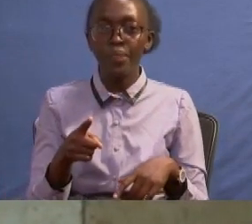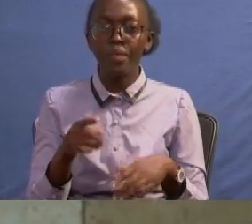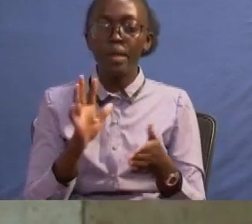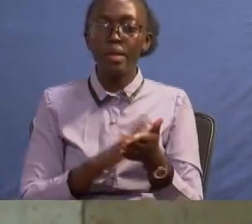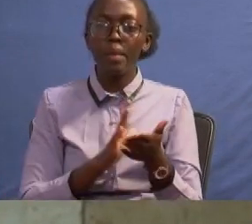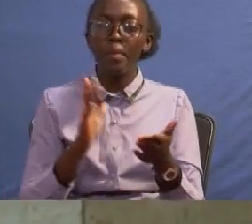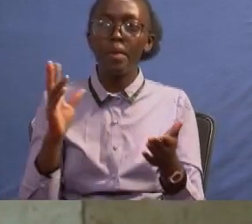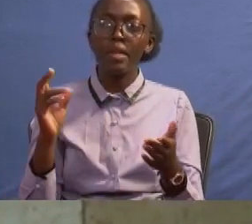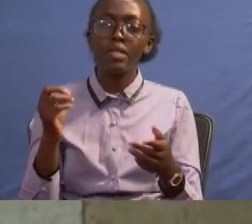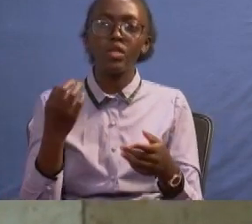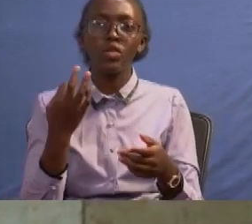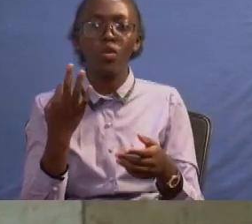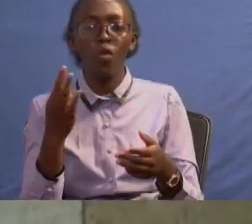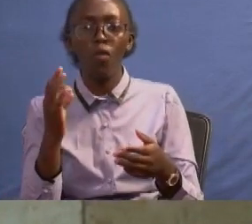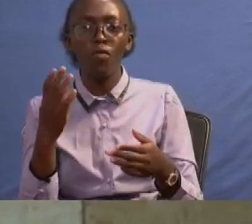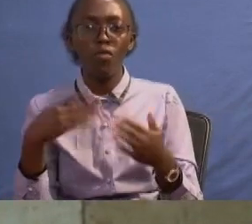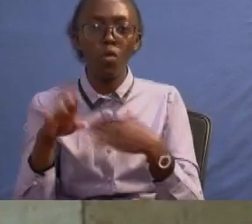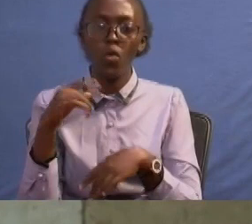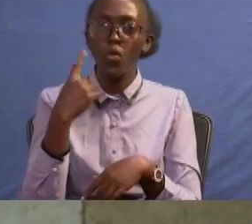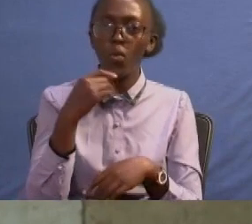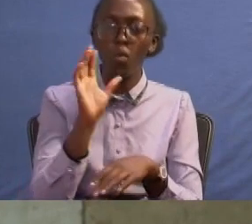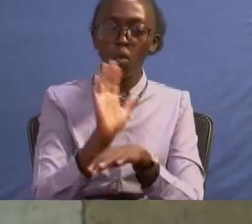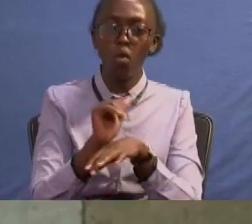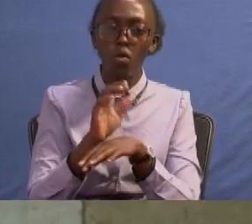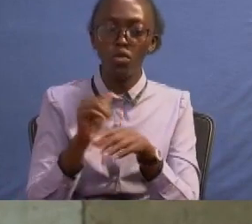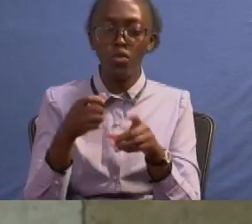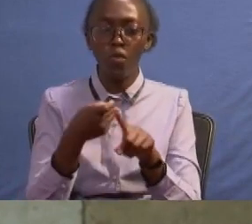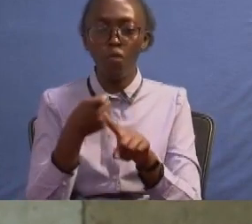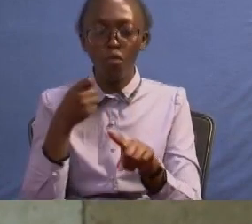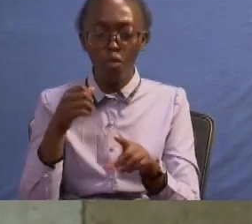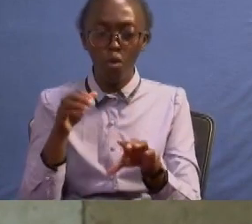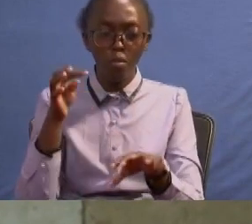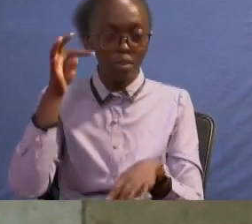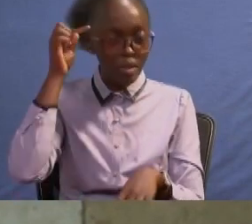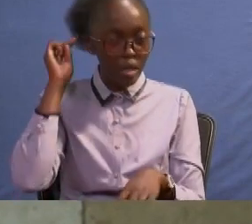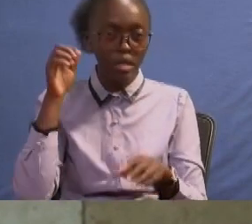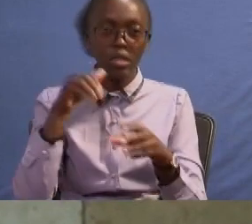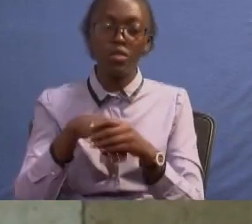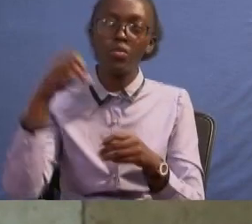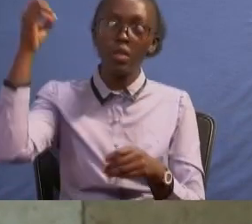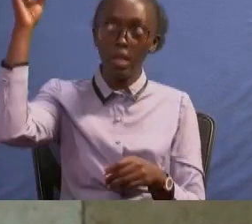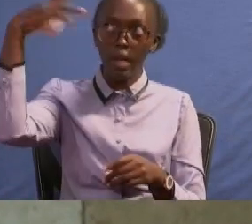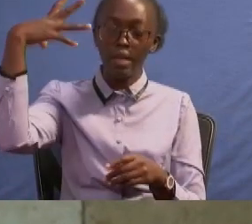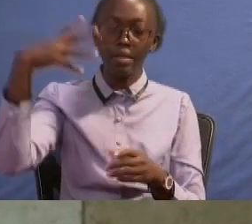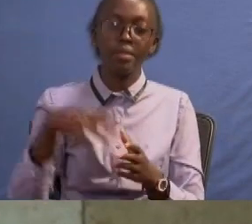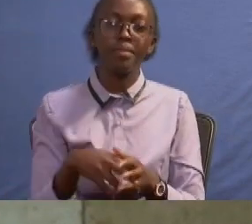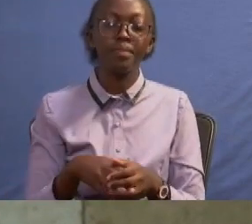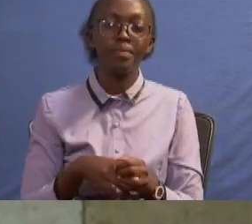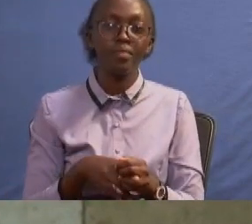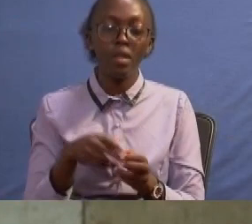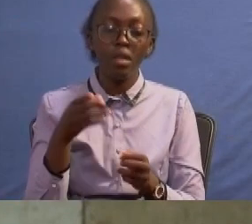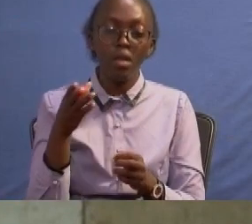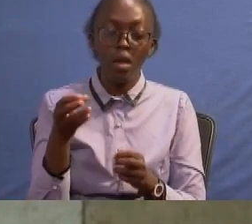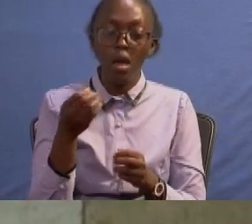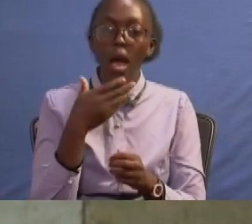who called you out of darkness and into the wonderful light. There is answer